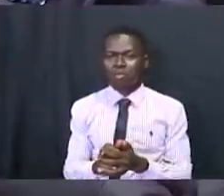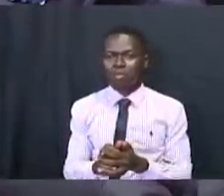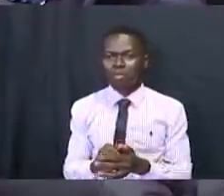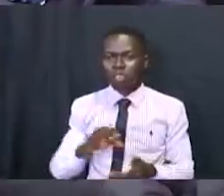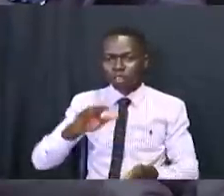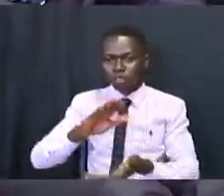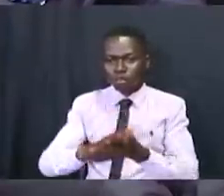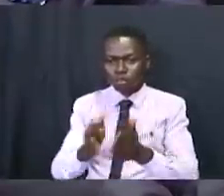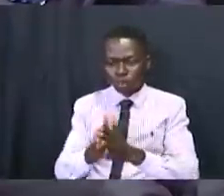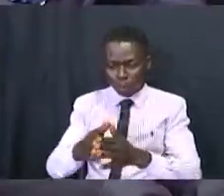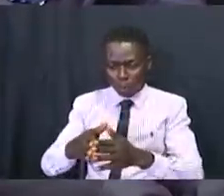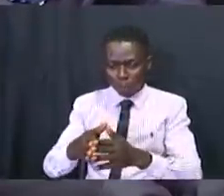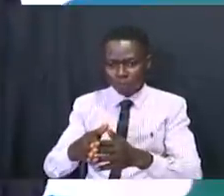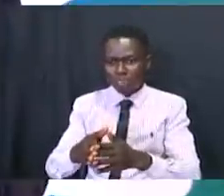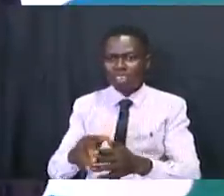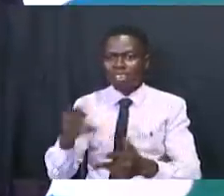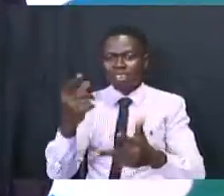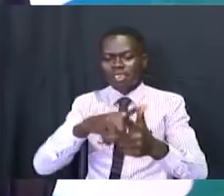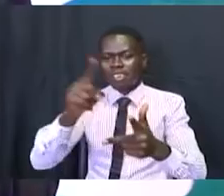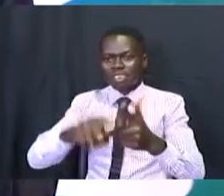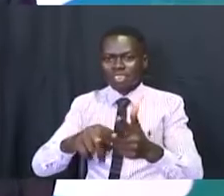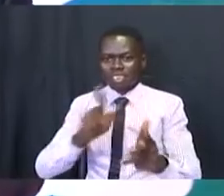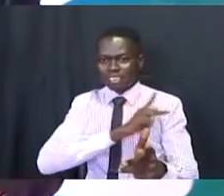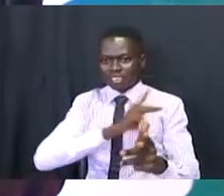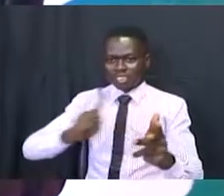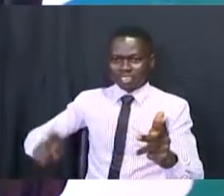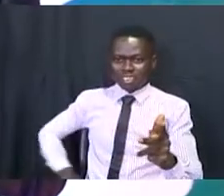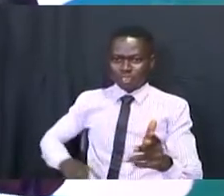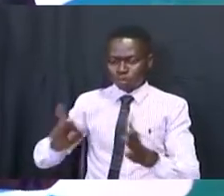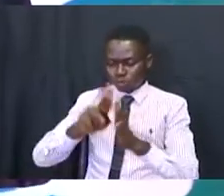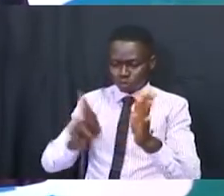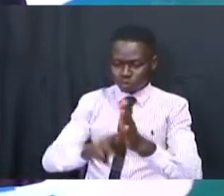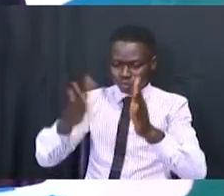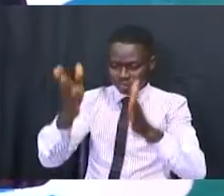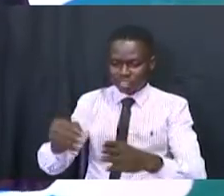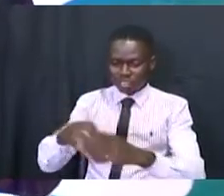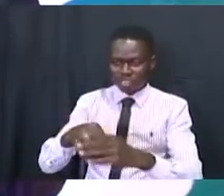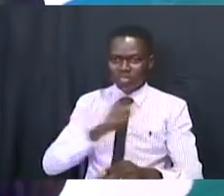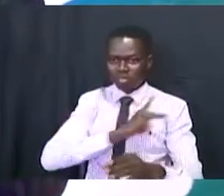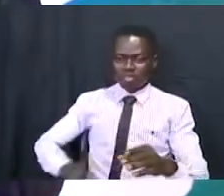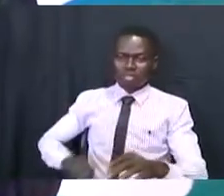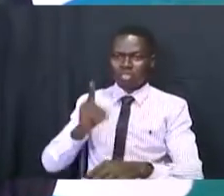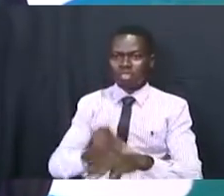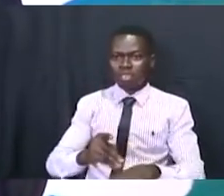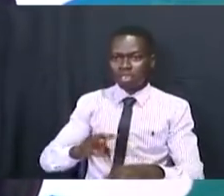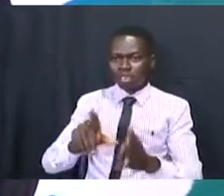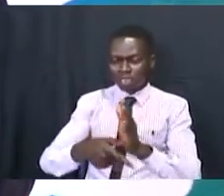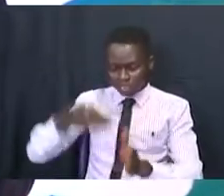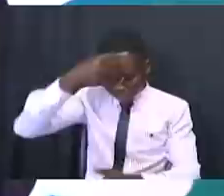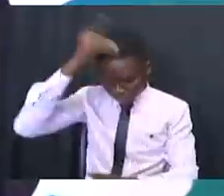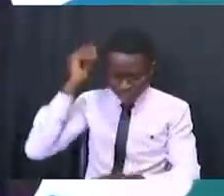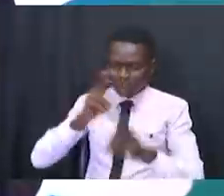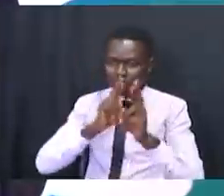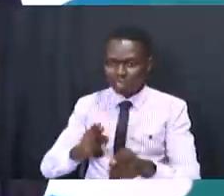you will be made the third highest ruler in the kingdom. Now listen to Daniel. Then Daniel answered the